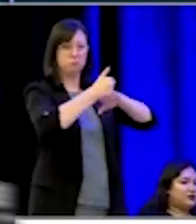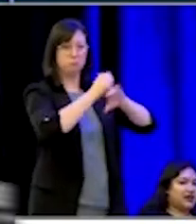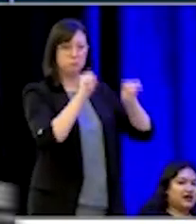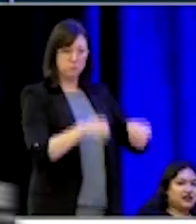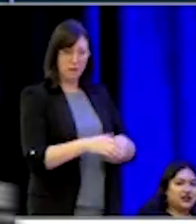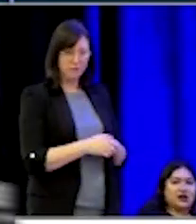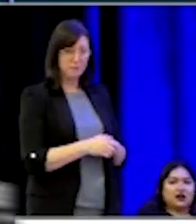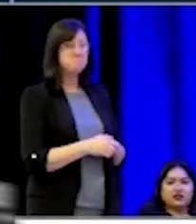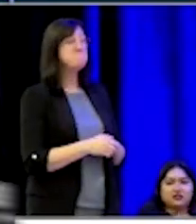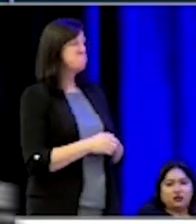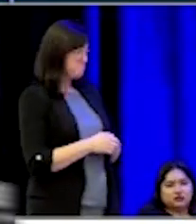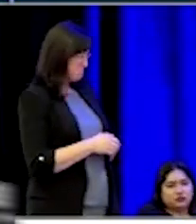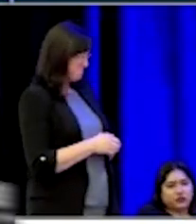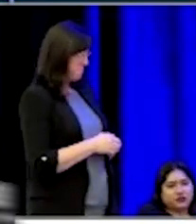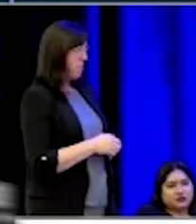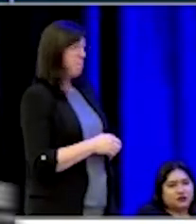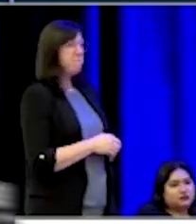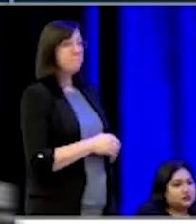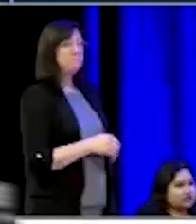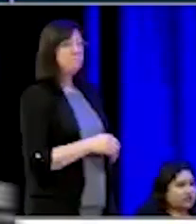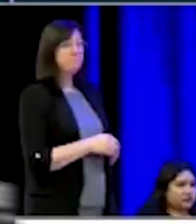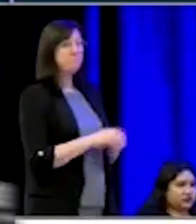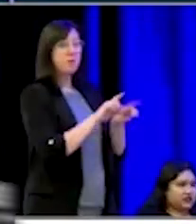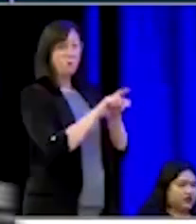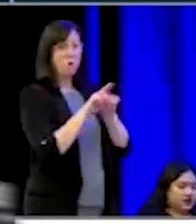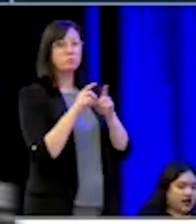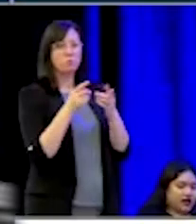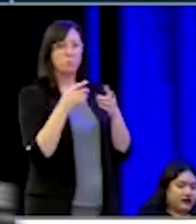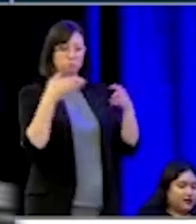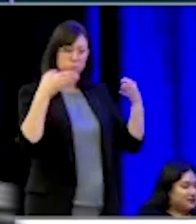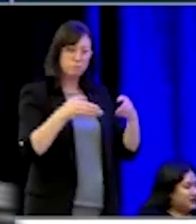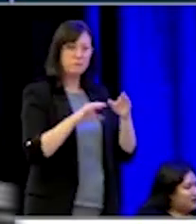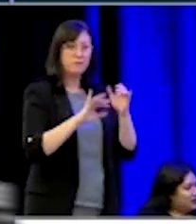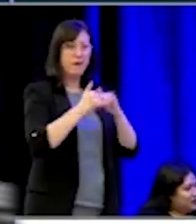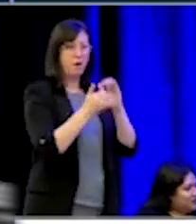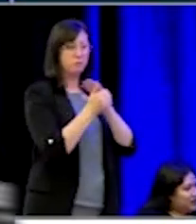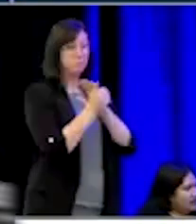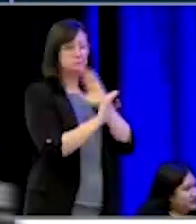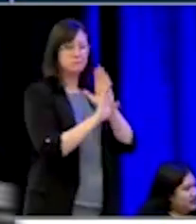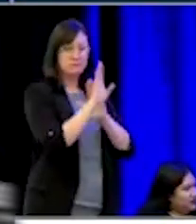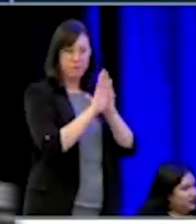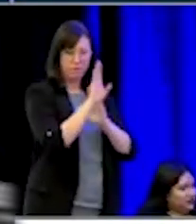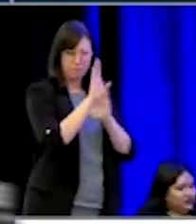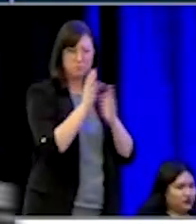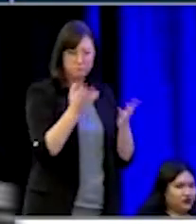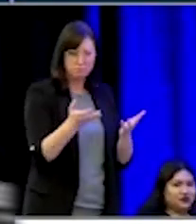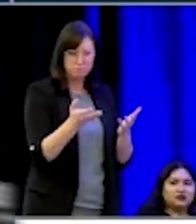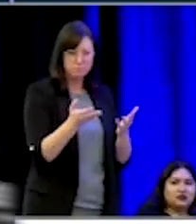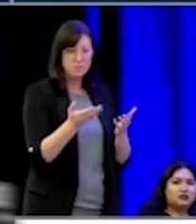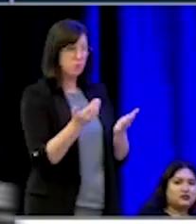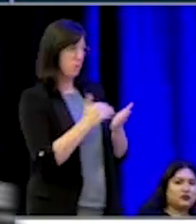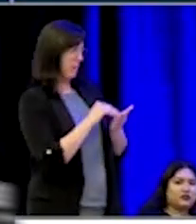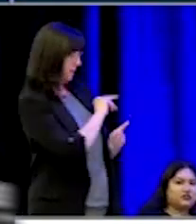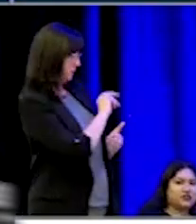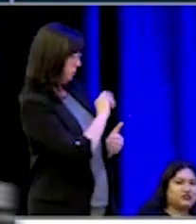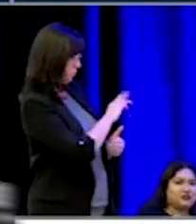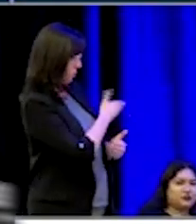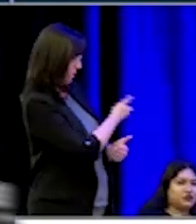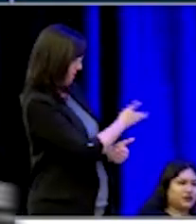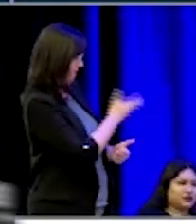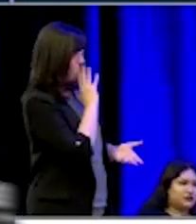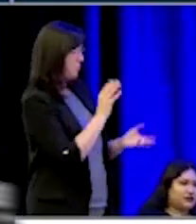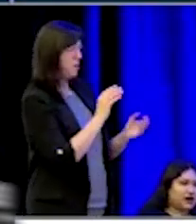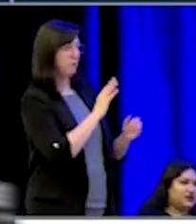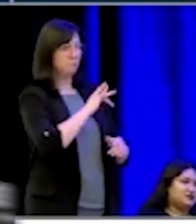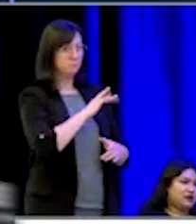And with that, it's also with skill building. And that is where I'm going to go back to Noor, who's going to share some